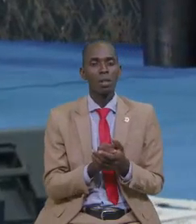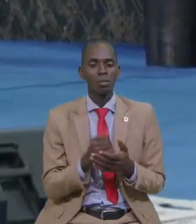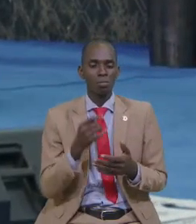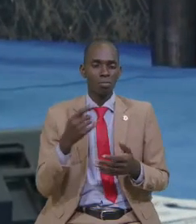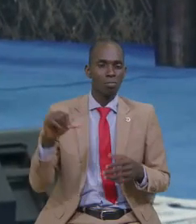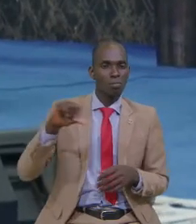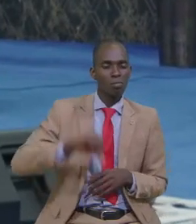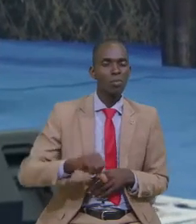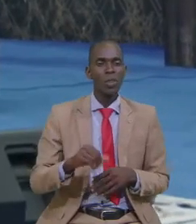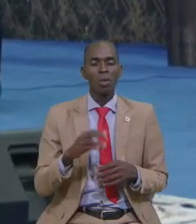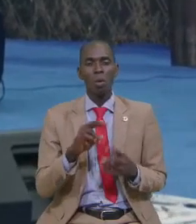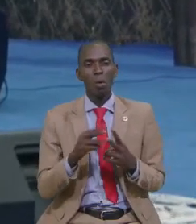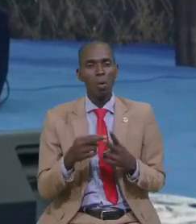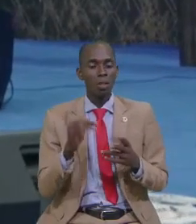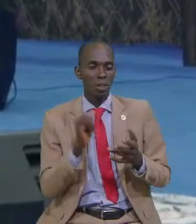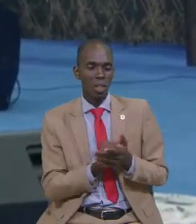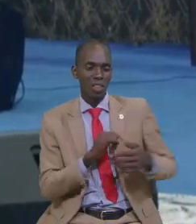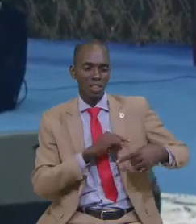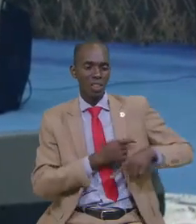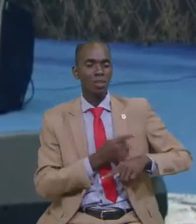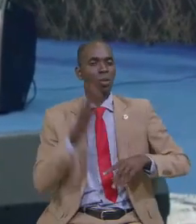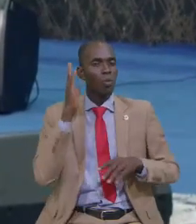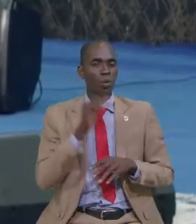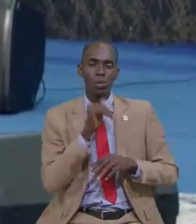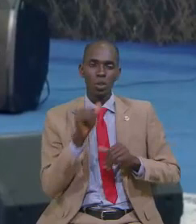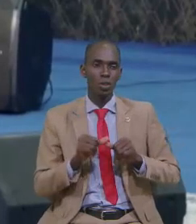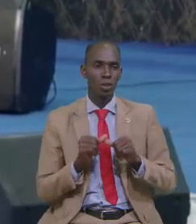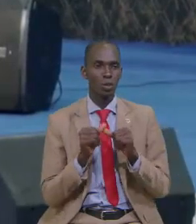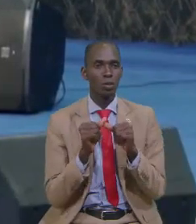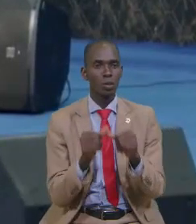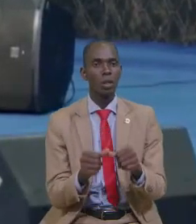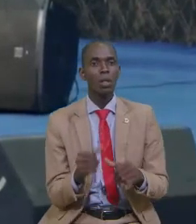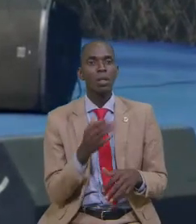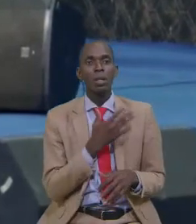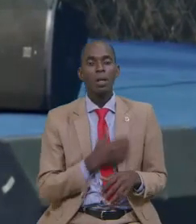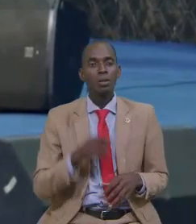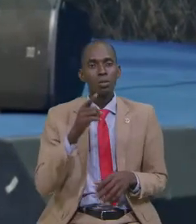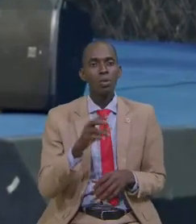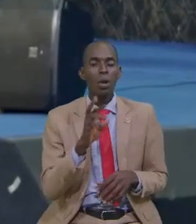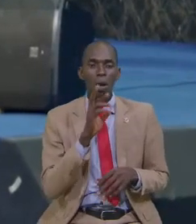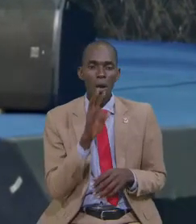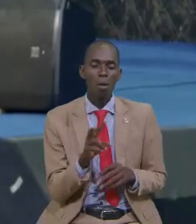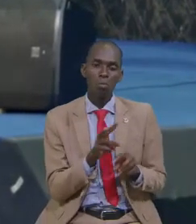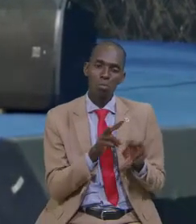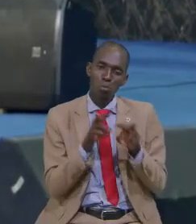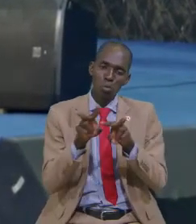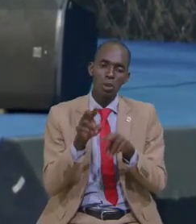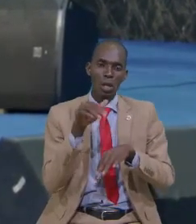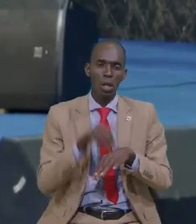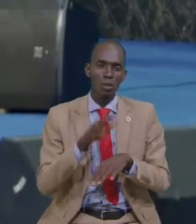or guilt will not continue. And you are watching over the telly and you